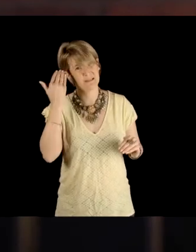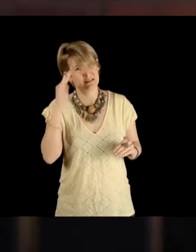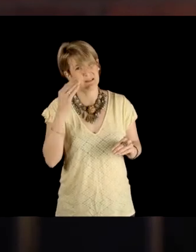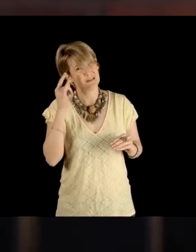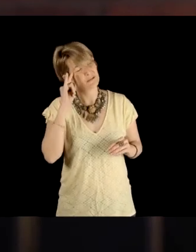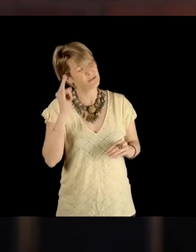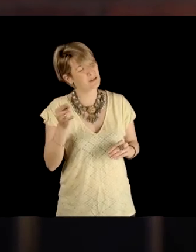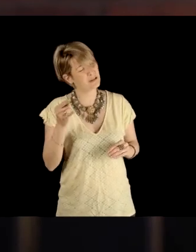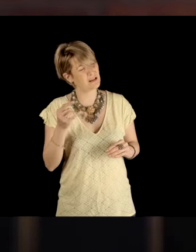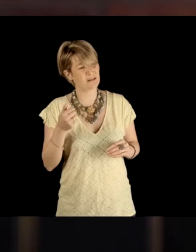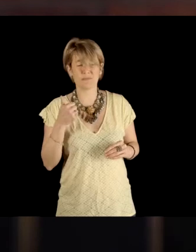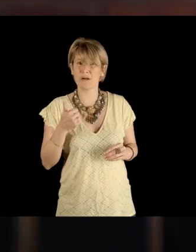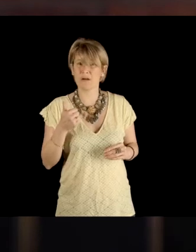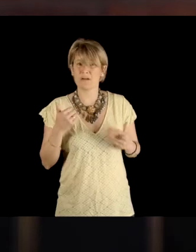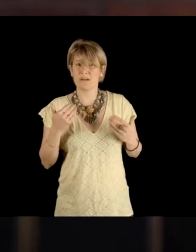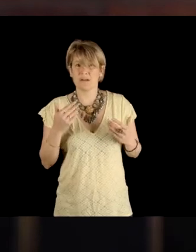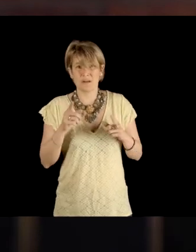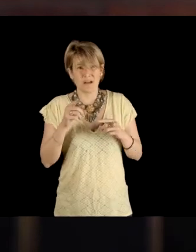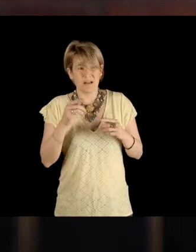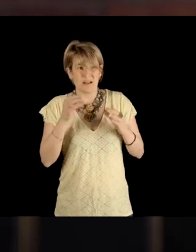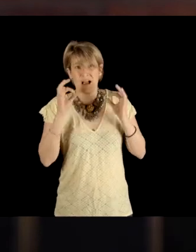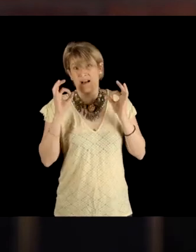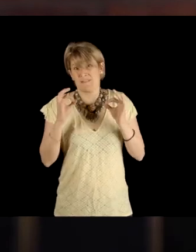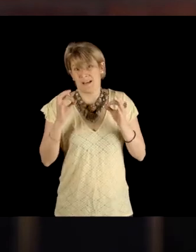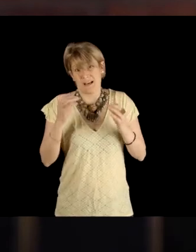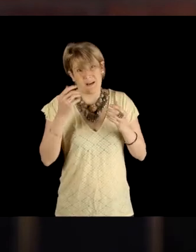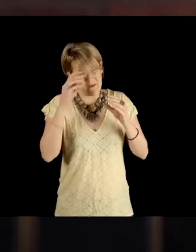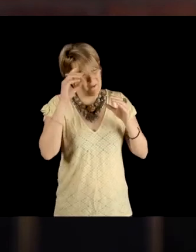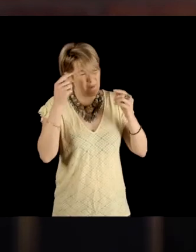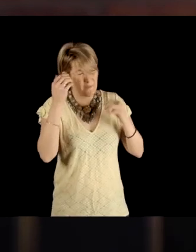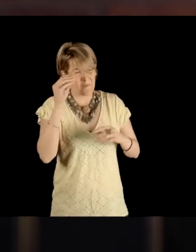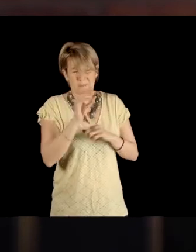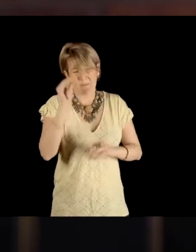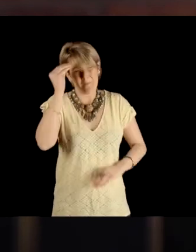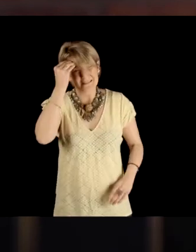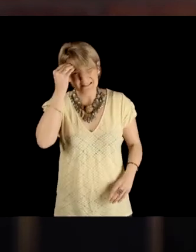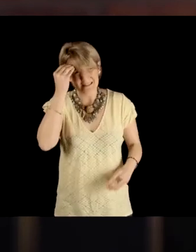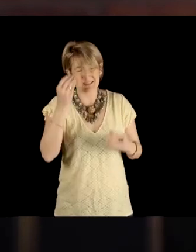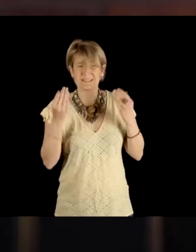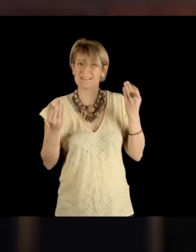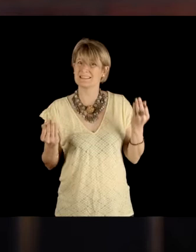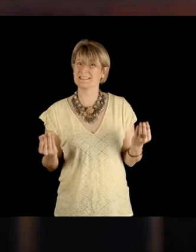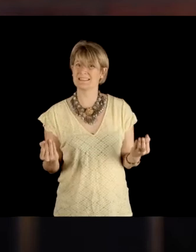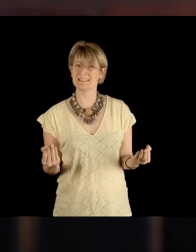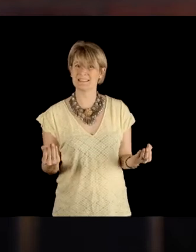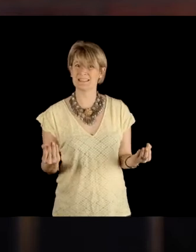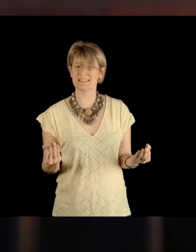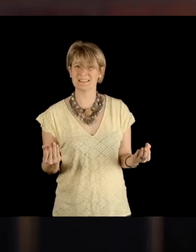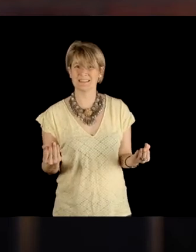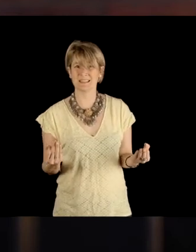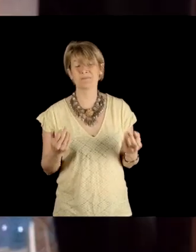grow in particular environment, in particular place, like a master craftsman or a great